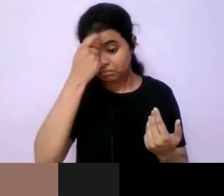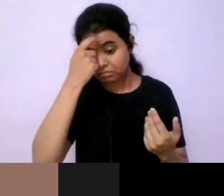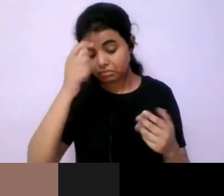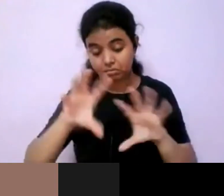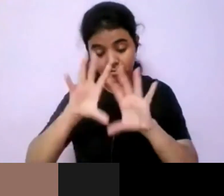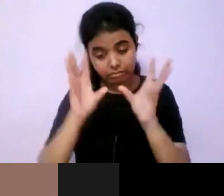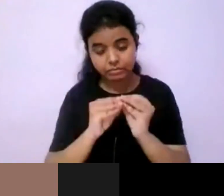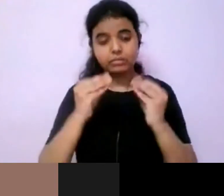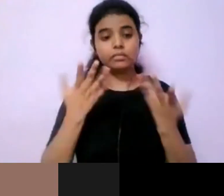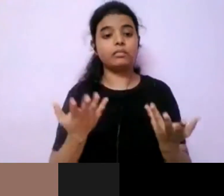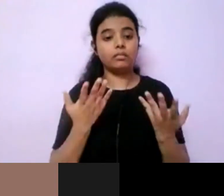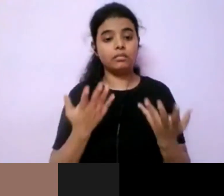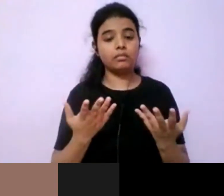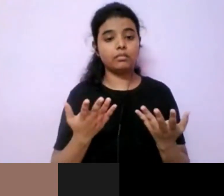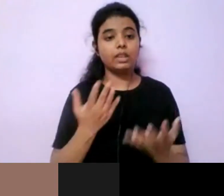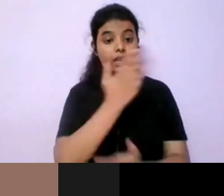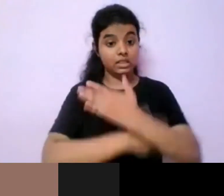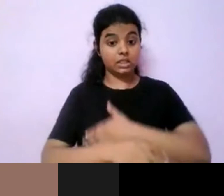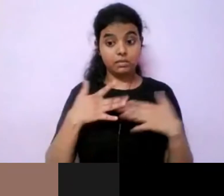we disabled has to face.